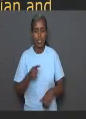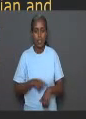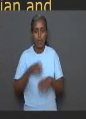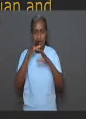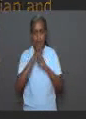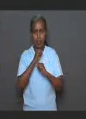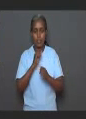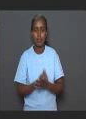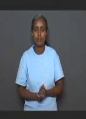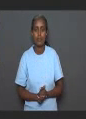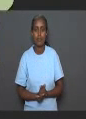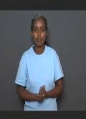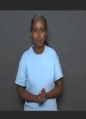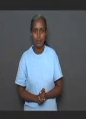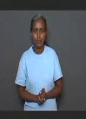Time's up.